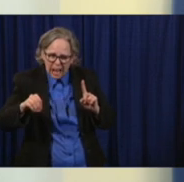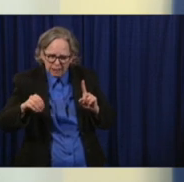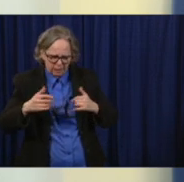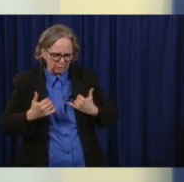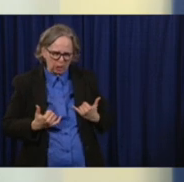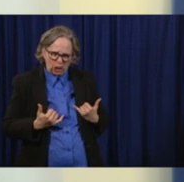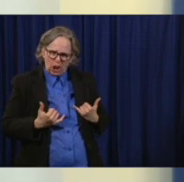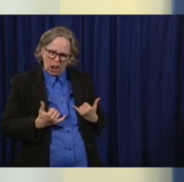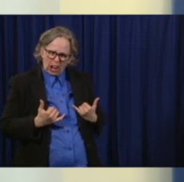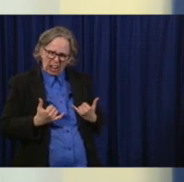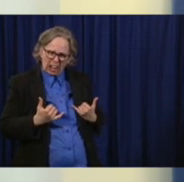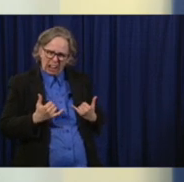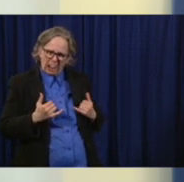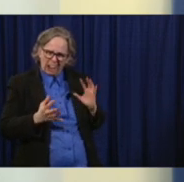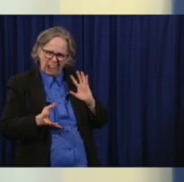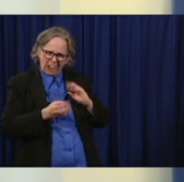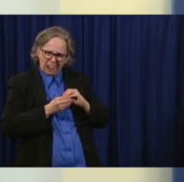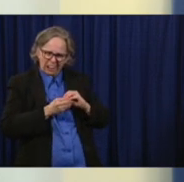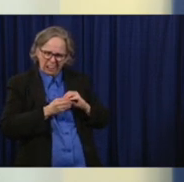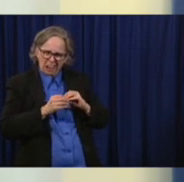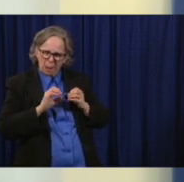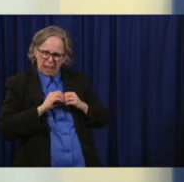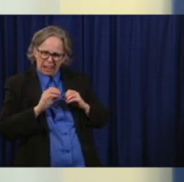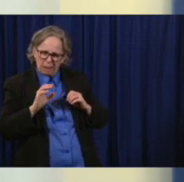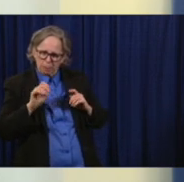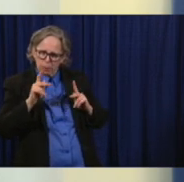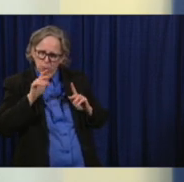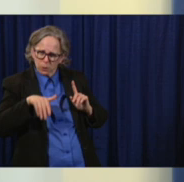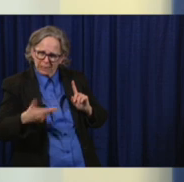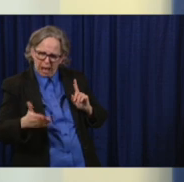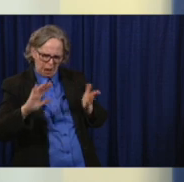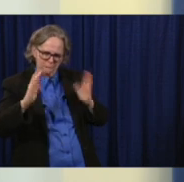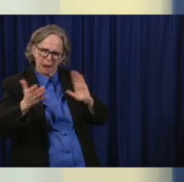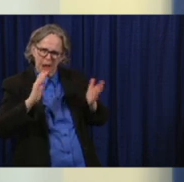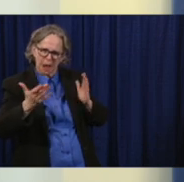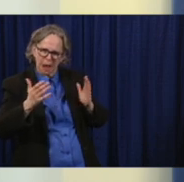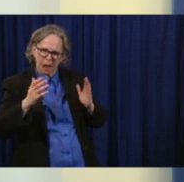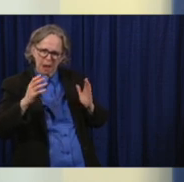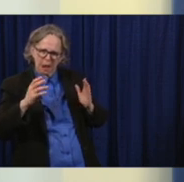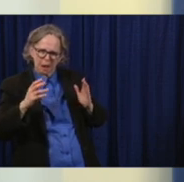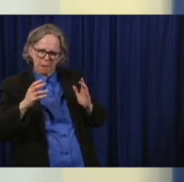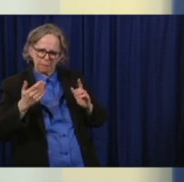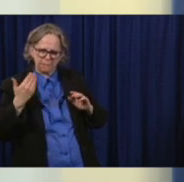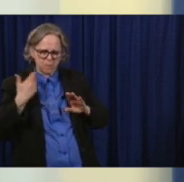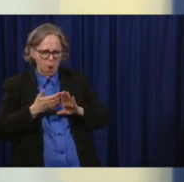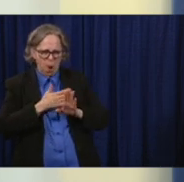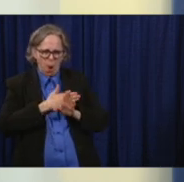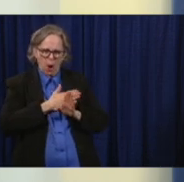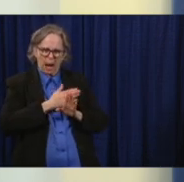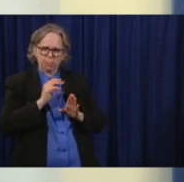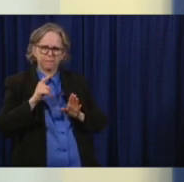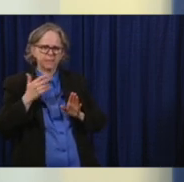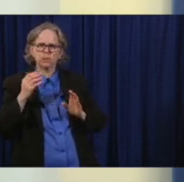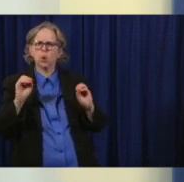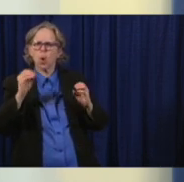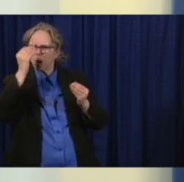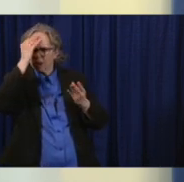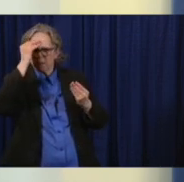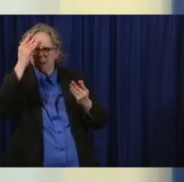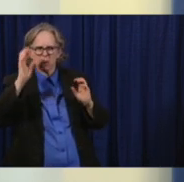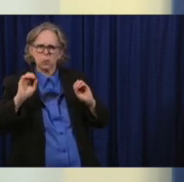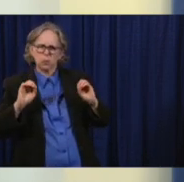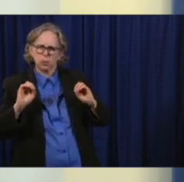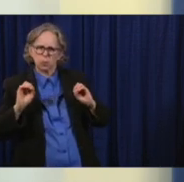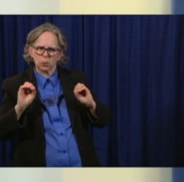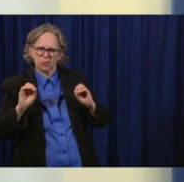overall numbers of death, and apparently the data is not available before April 15th, so it would seem to be actually much,